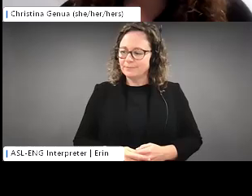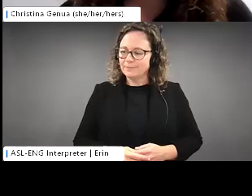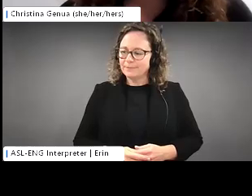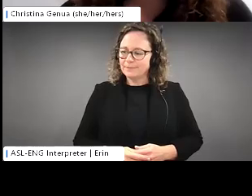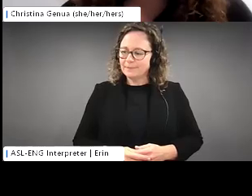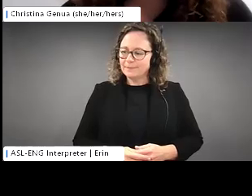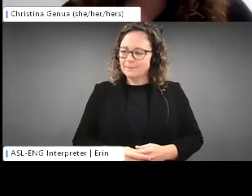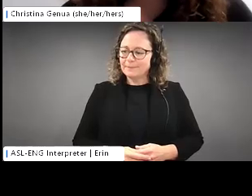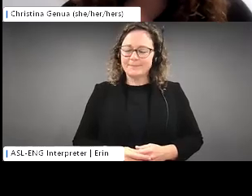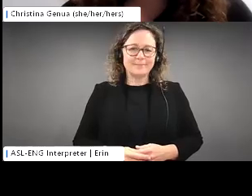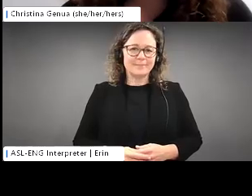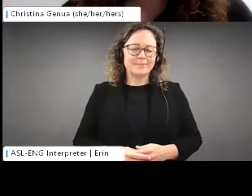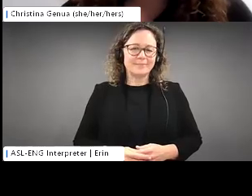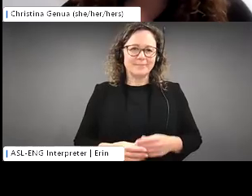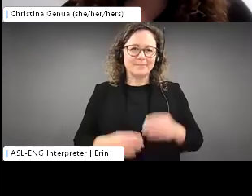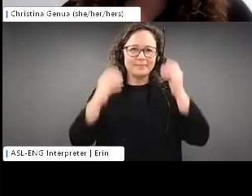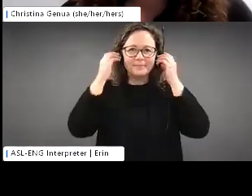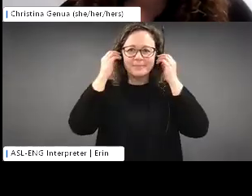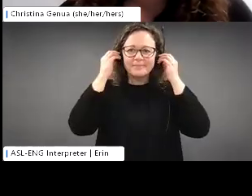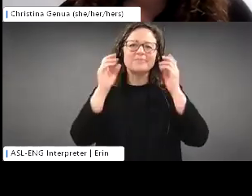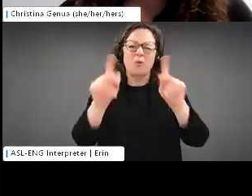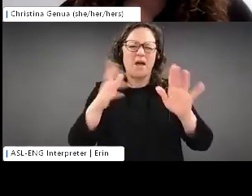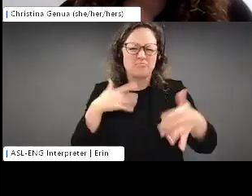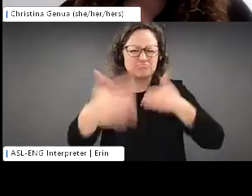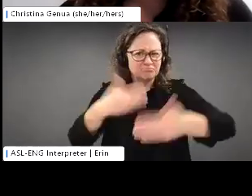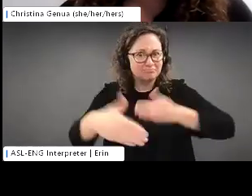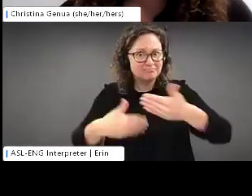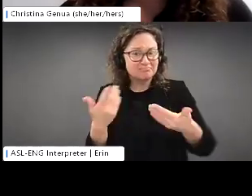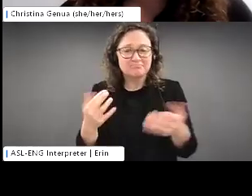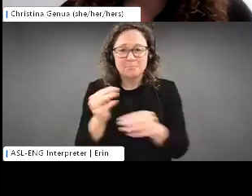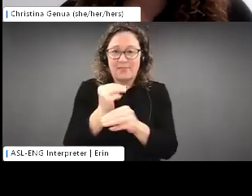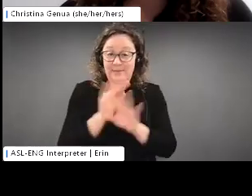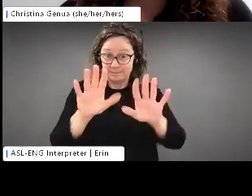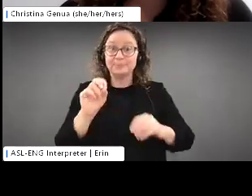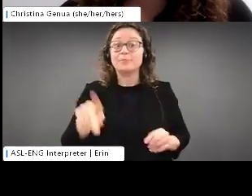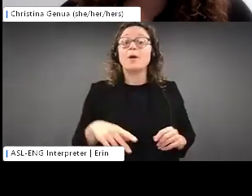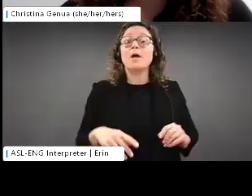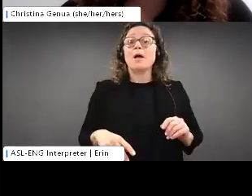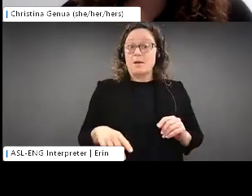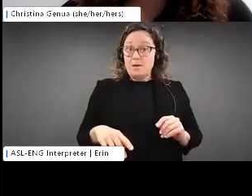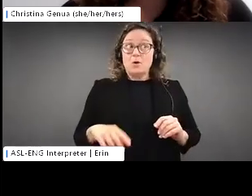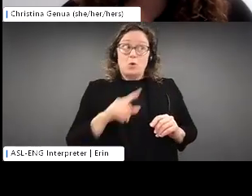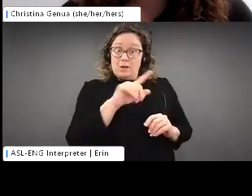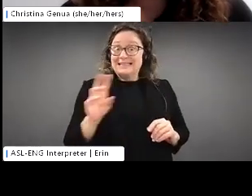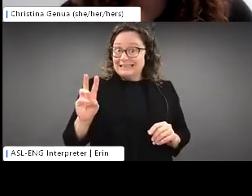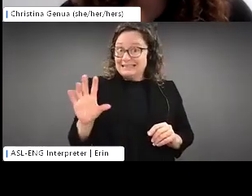Okay, let's do it together because I don't see any answers coming up. So the percentage is 600.